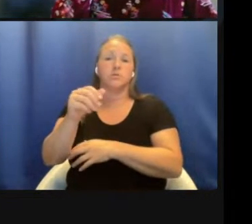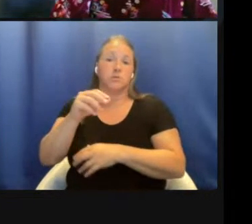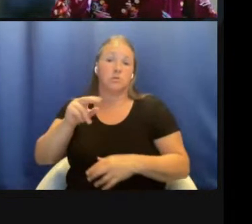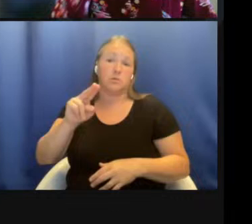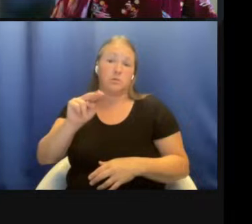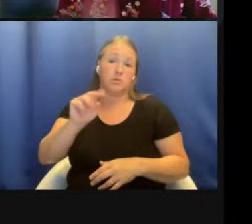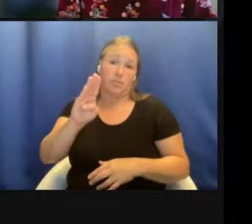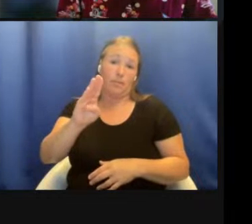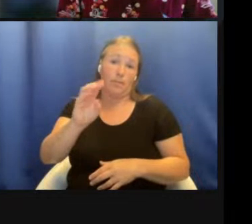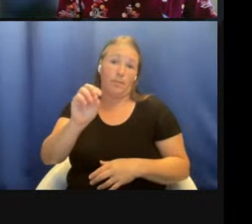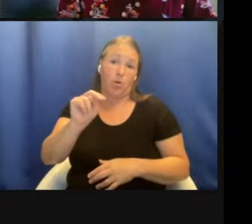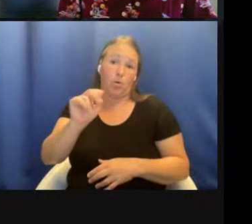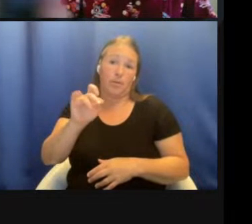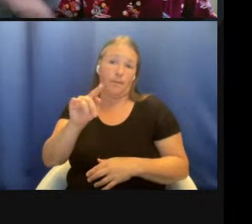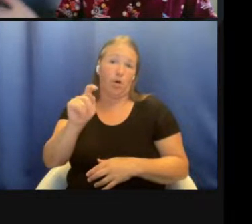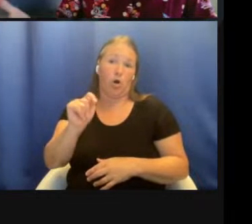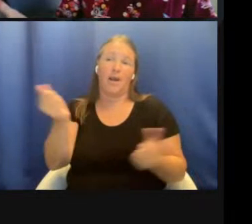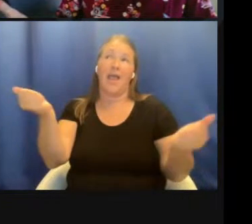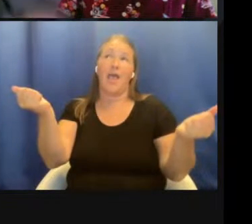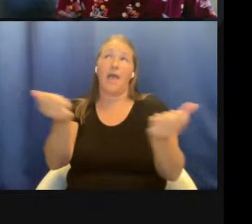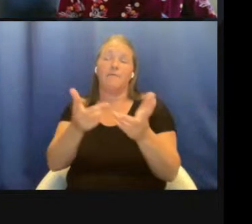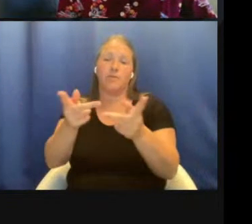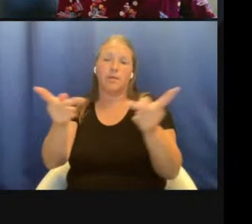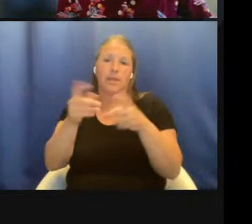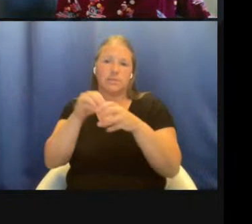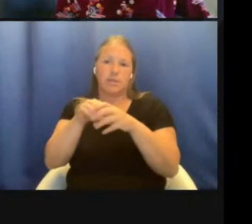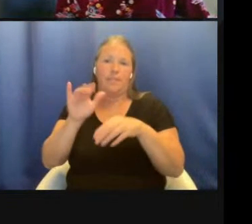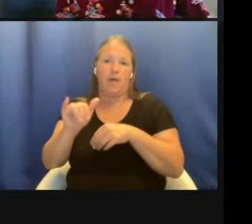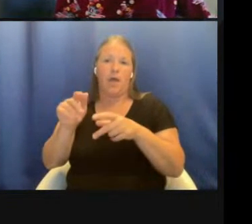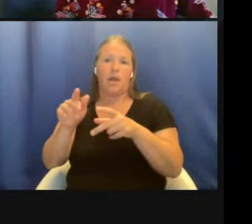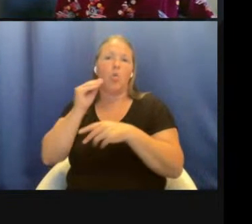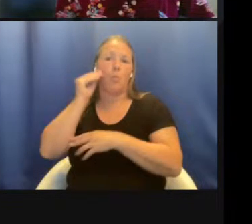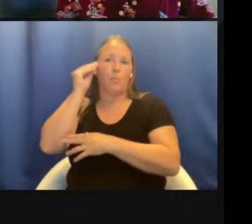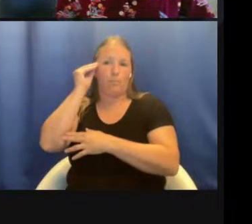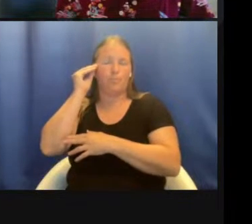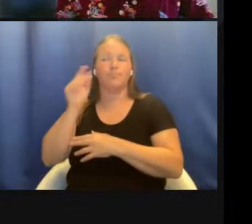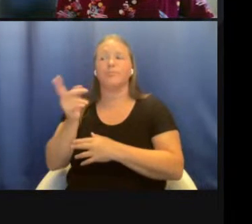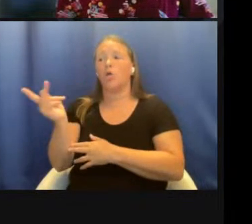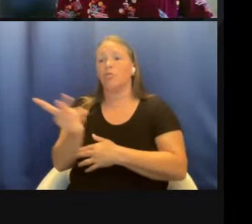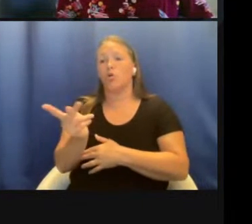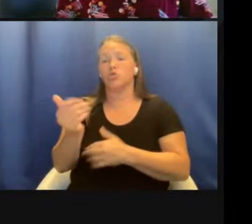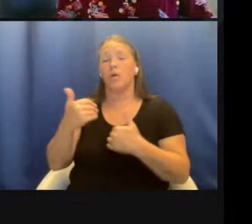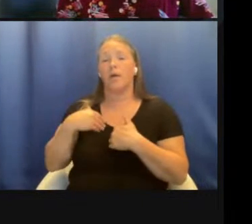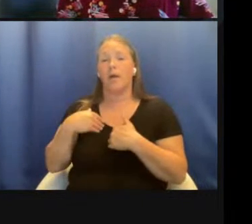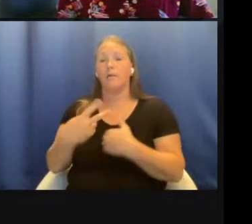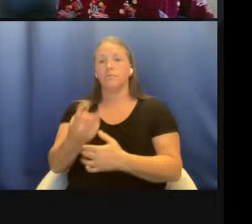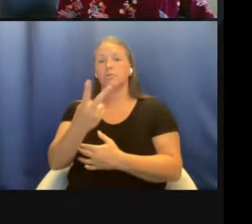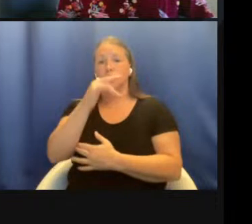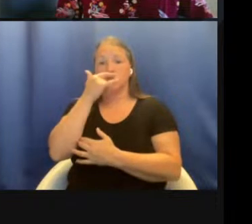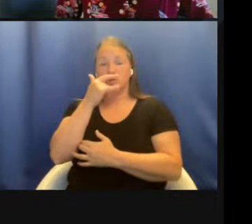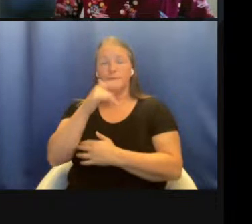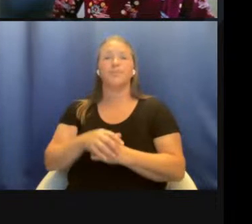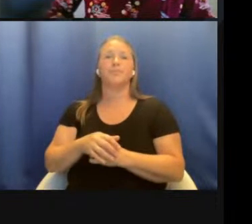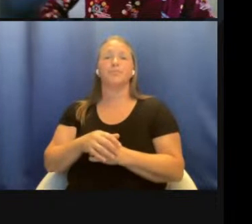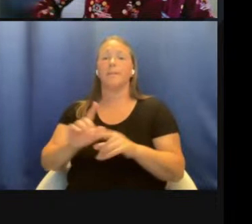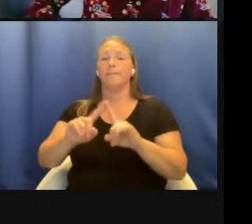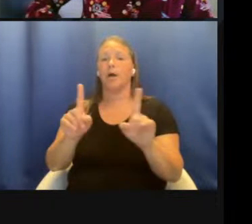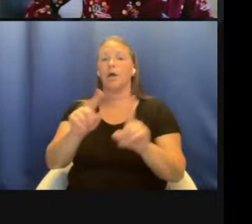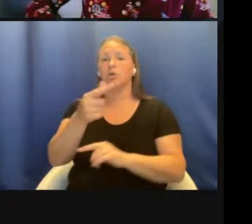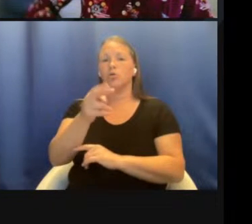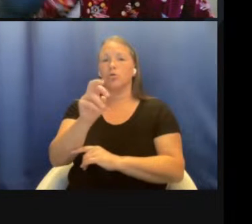They have 2 children. Another Jerome, son, is born, but the great-granddaughter of